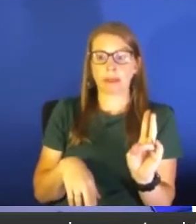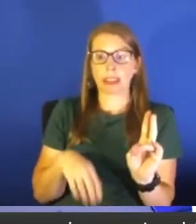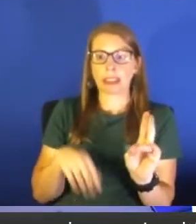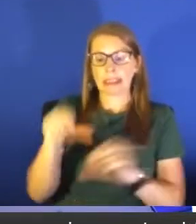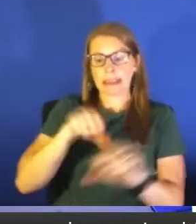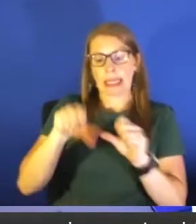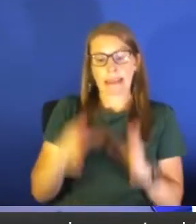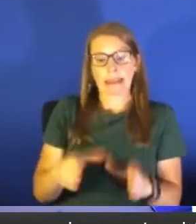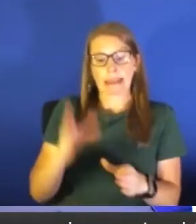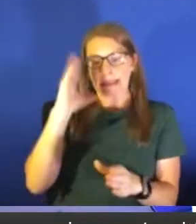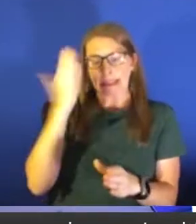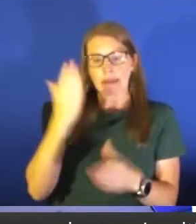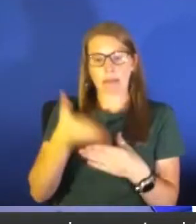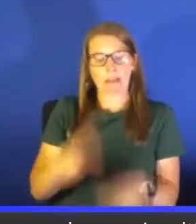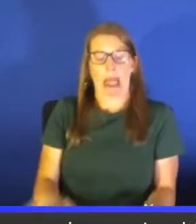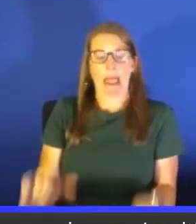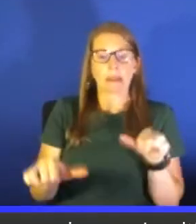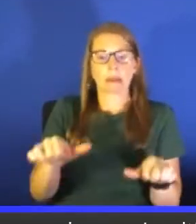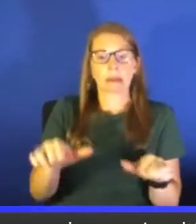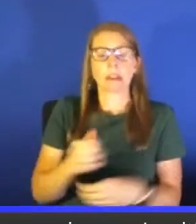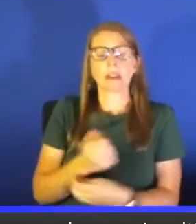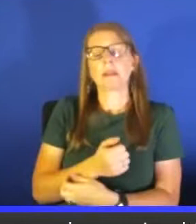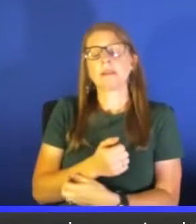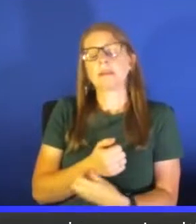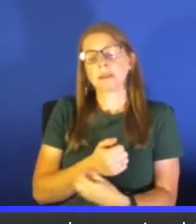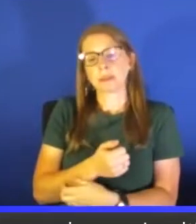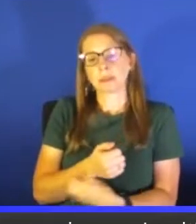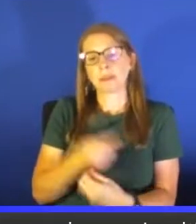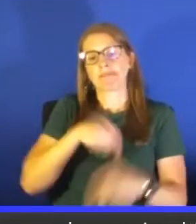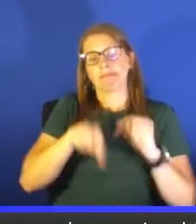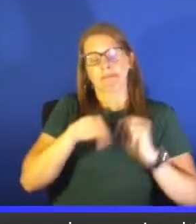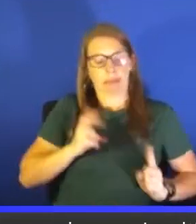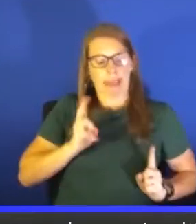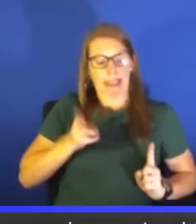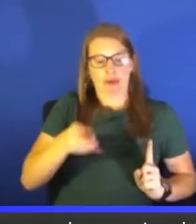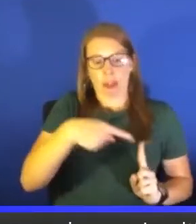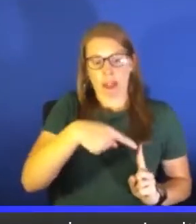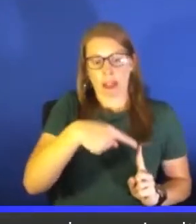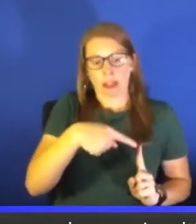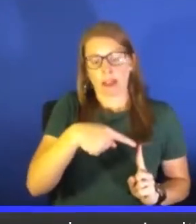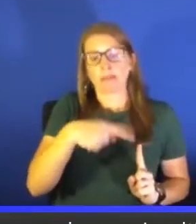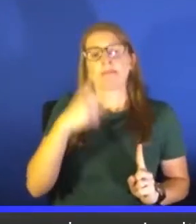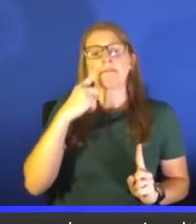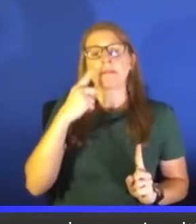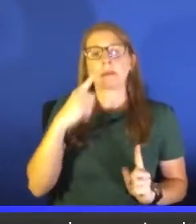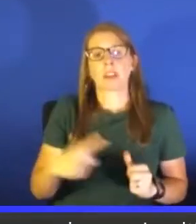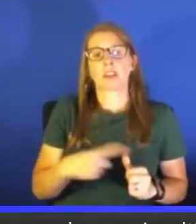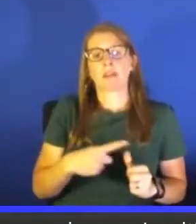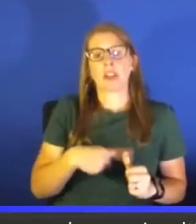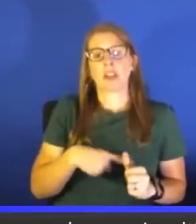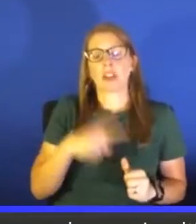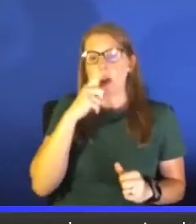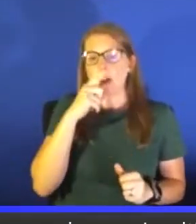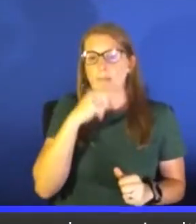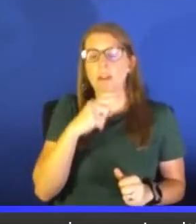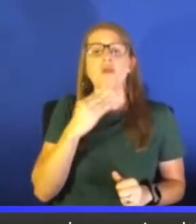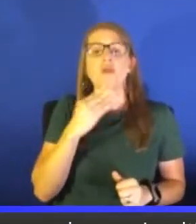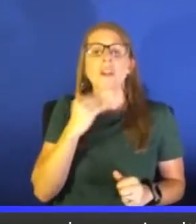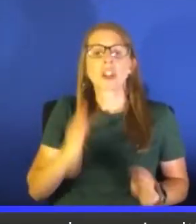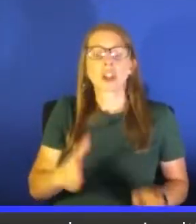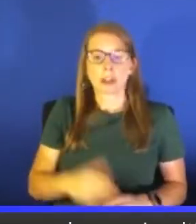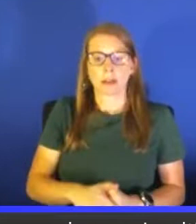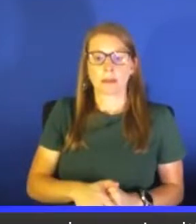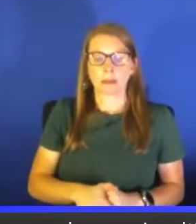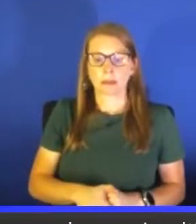seem divided. Absolutely. Well, I think we have to go back to the history and realize that some of our first artificial sweetener research came out in the